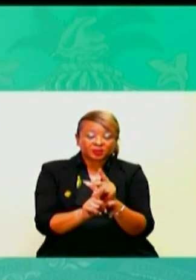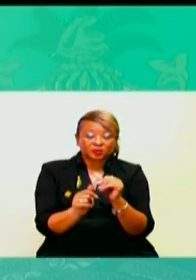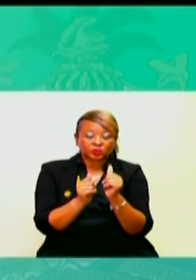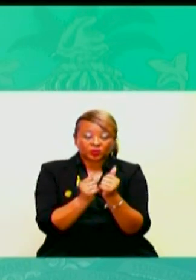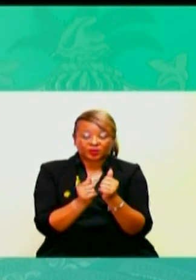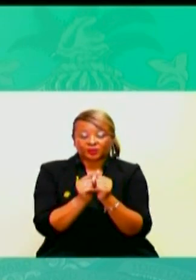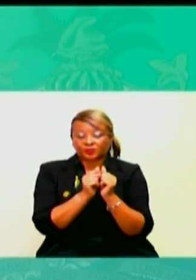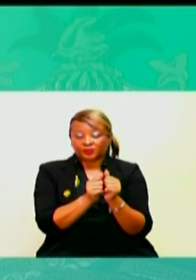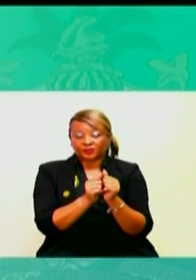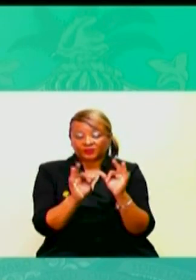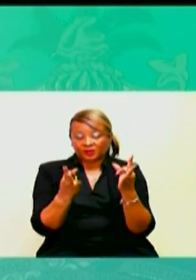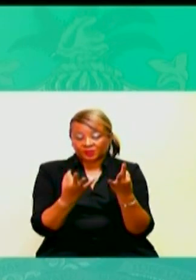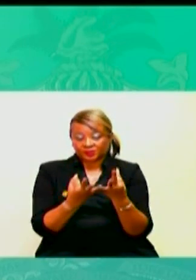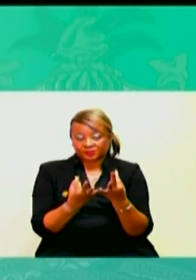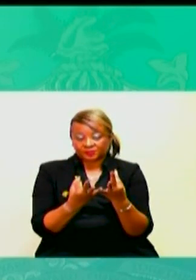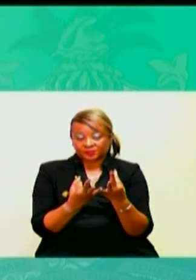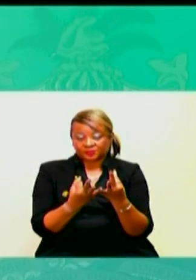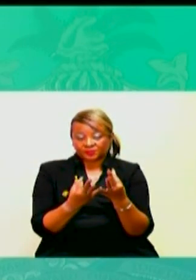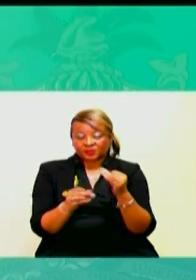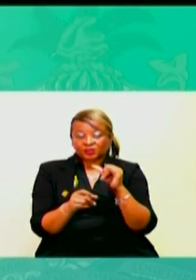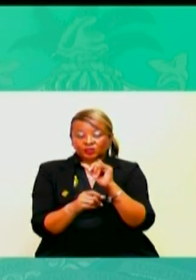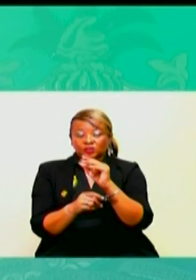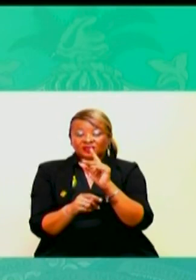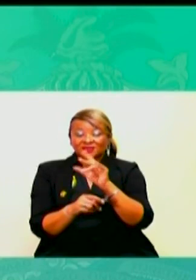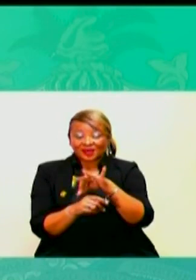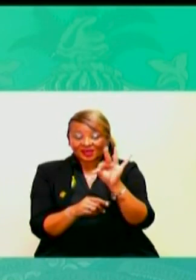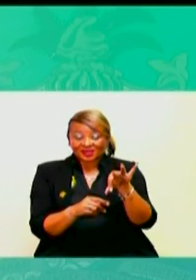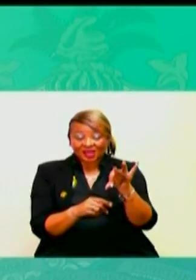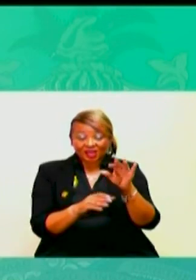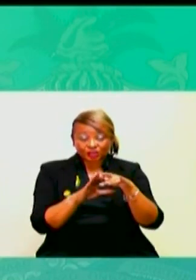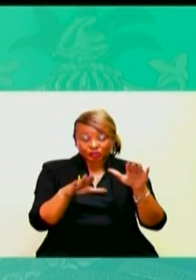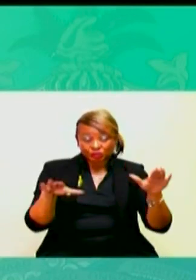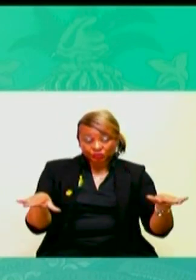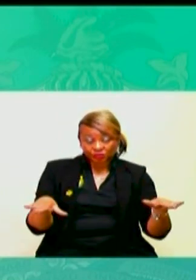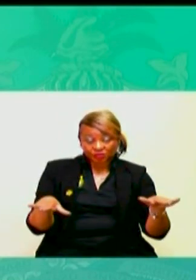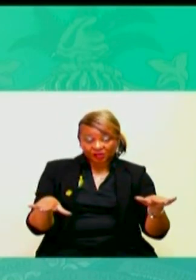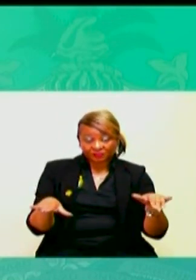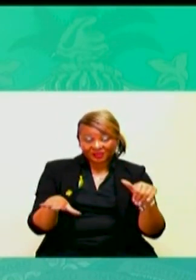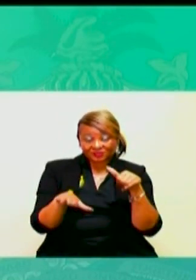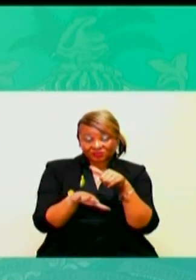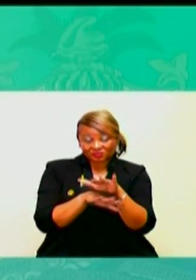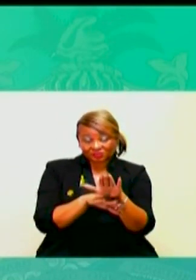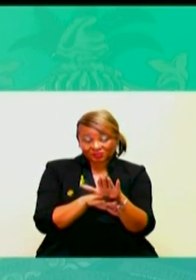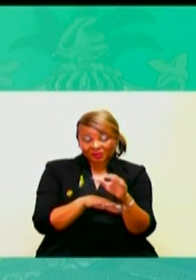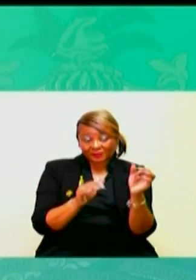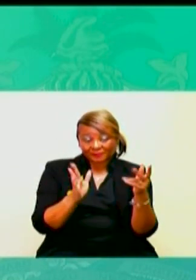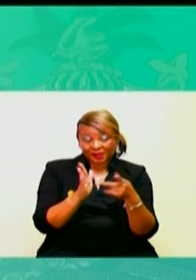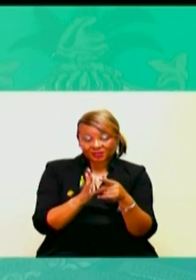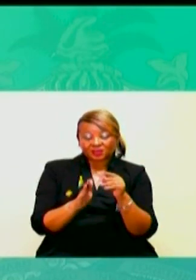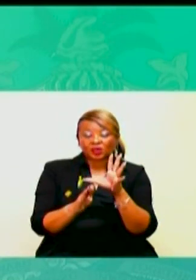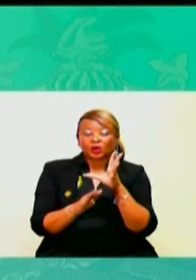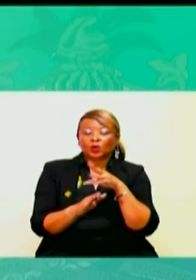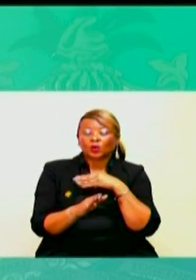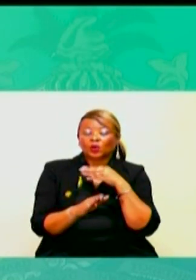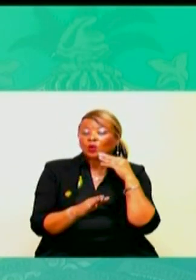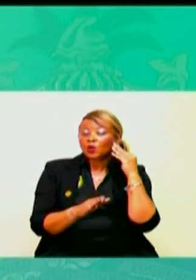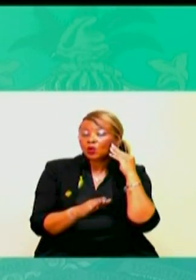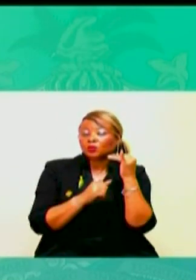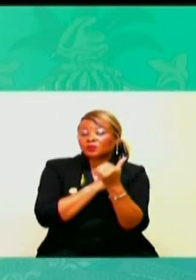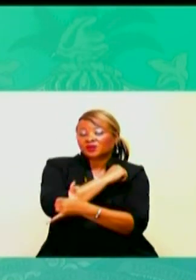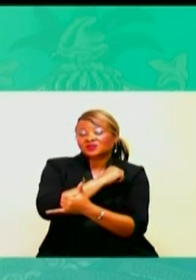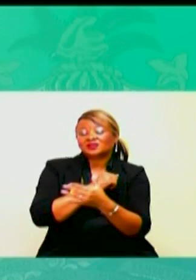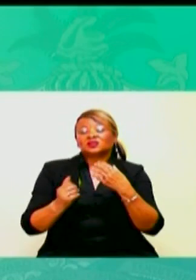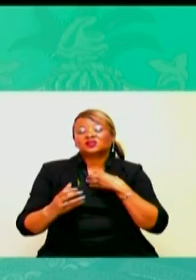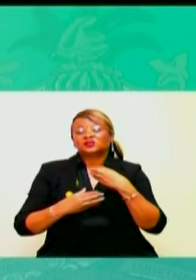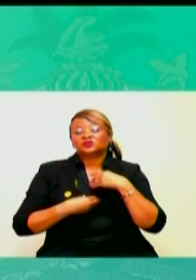to June, some 99 children have been repatriated to their home countries. Mm. Madam Speaker, it is a major concern